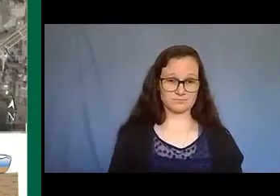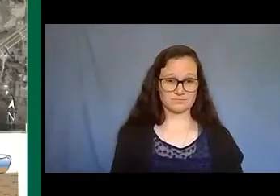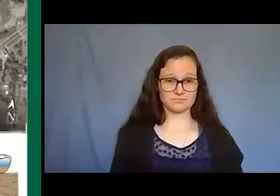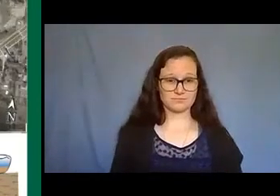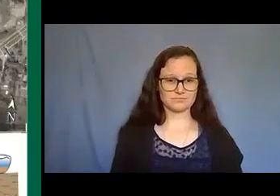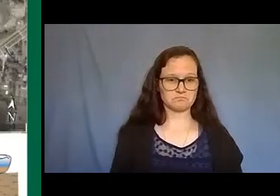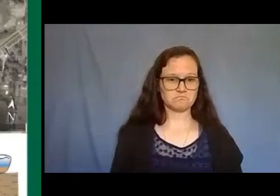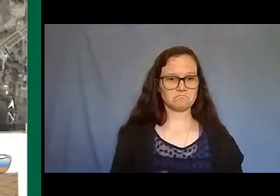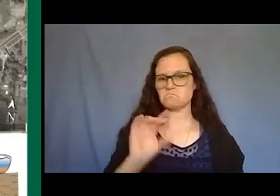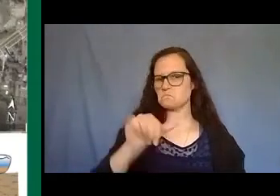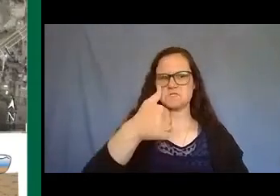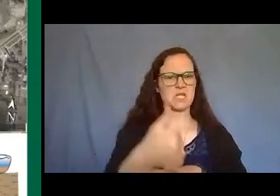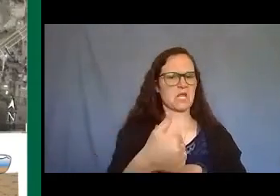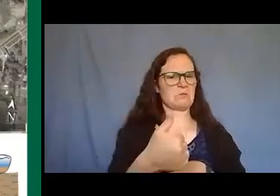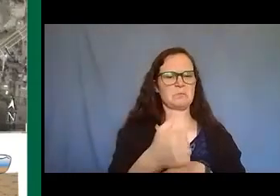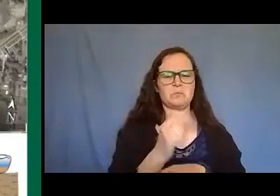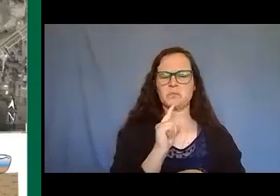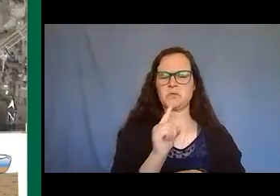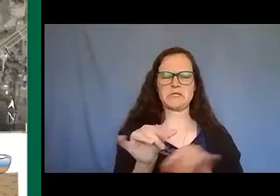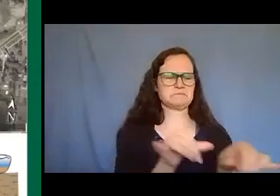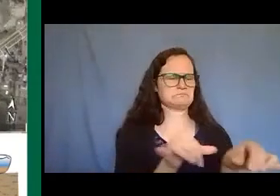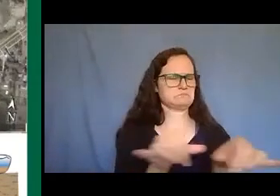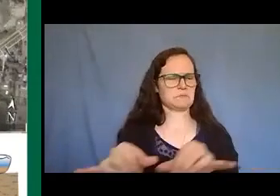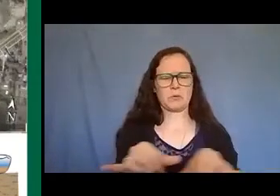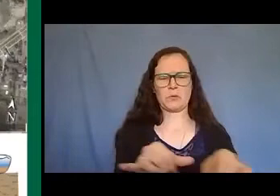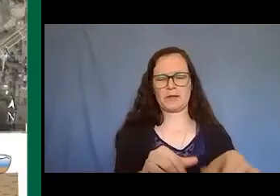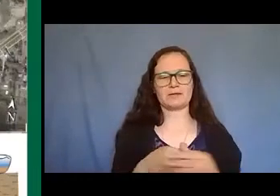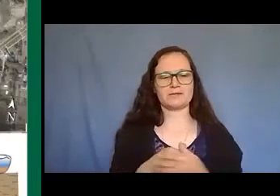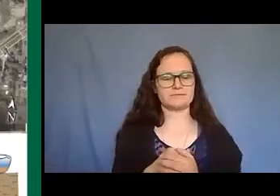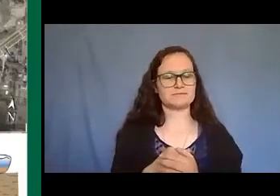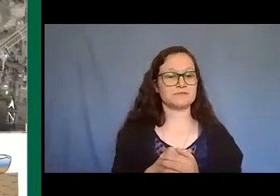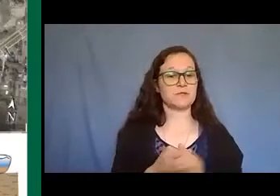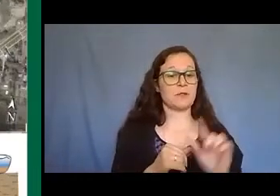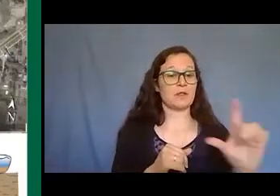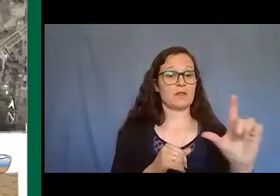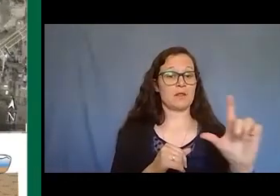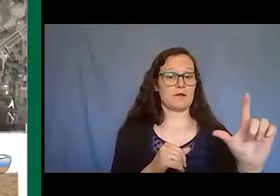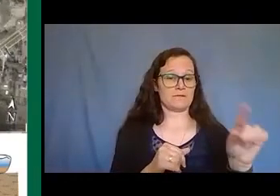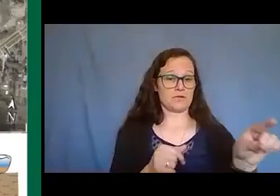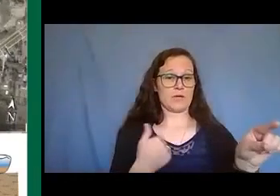way to the last one. And so basically on the left-hand side is the